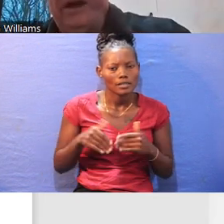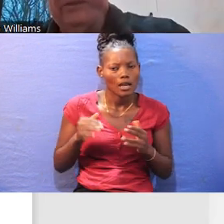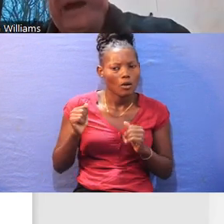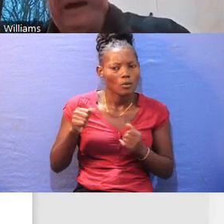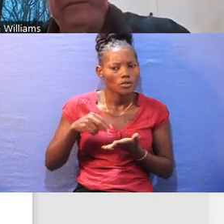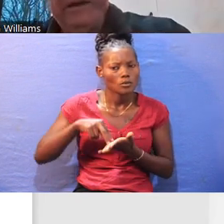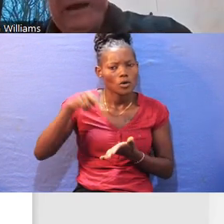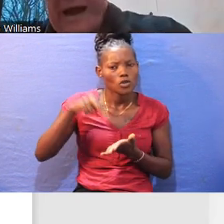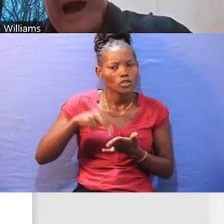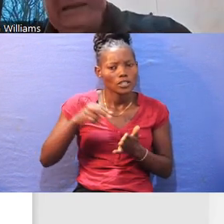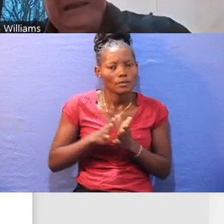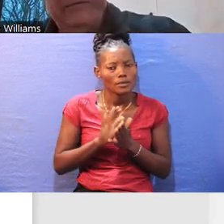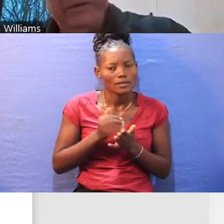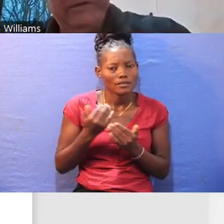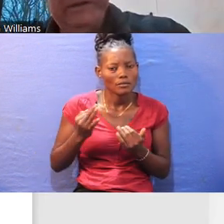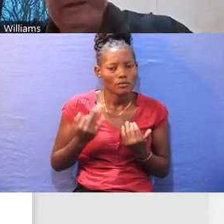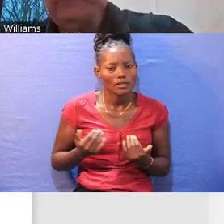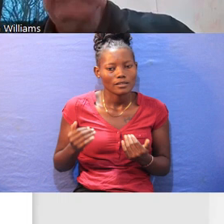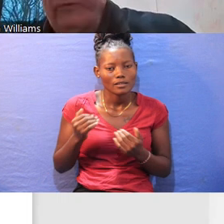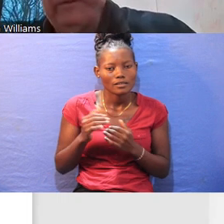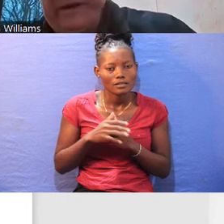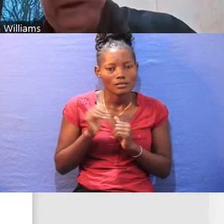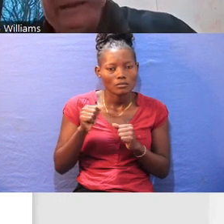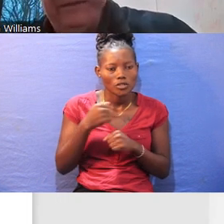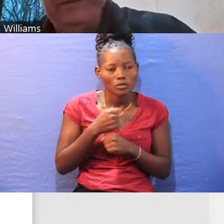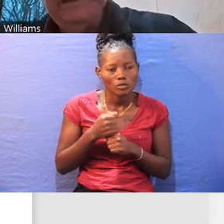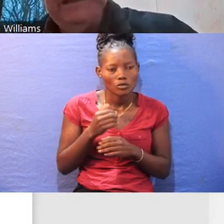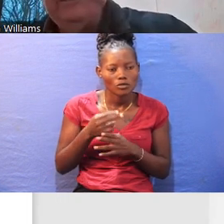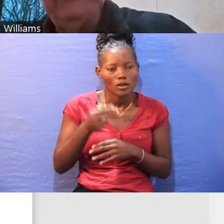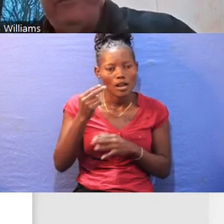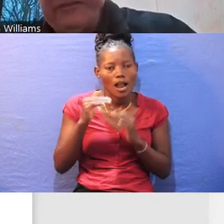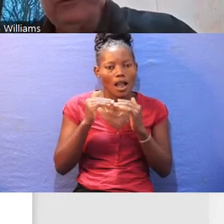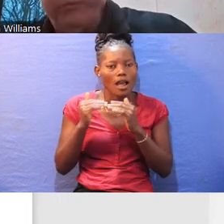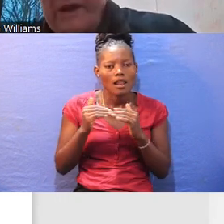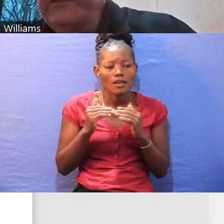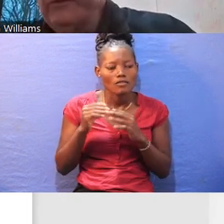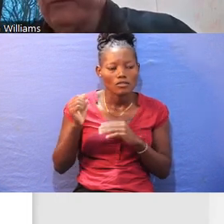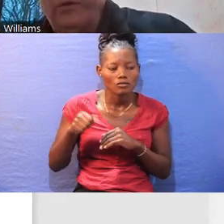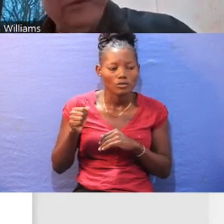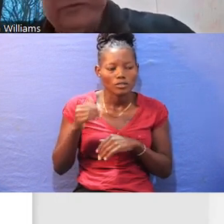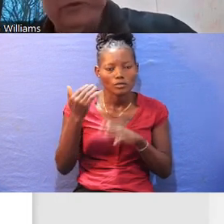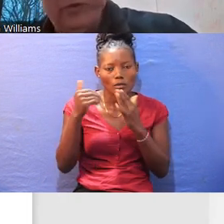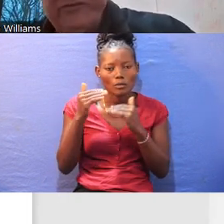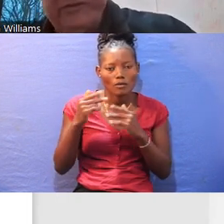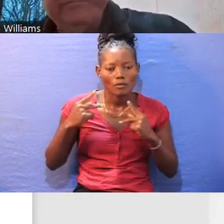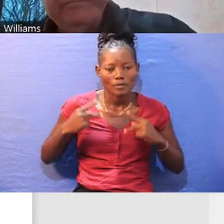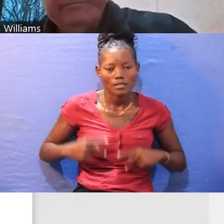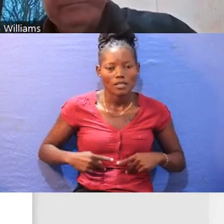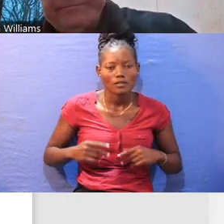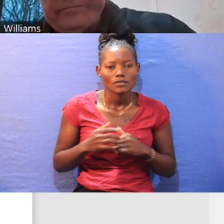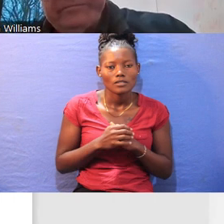that he does have a high level of, he's able to perform at a very high level. He's a physical presence on the floor. There's no